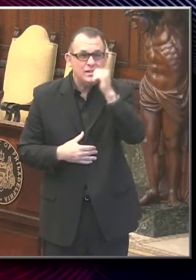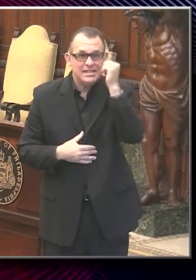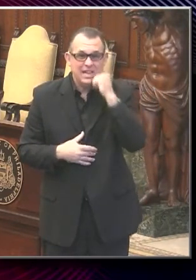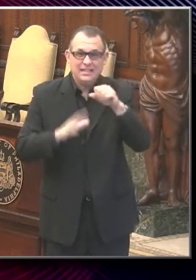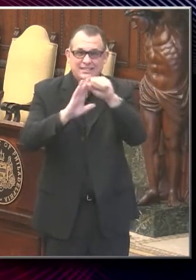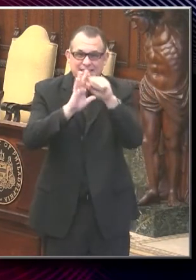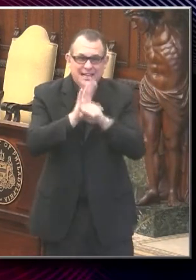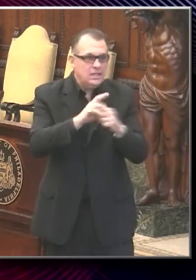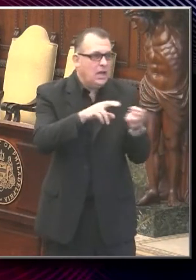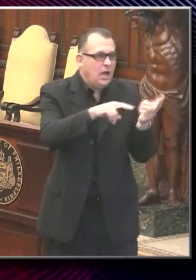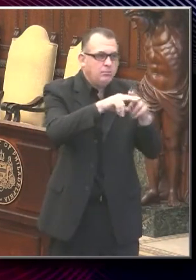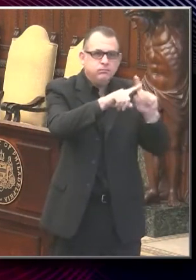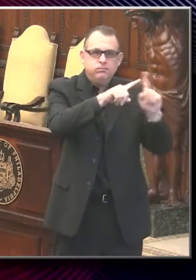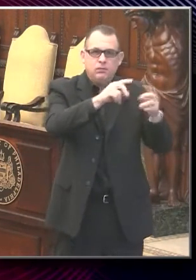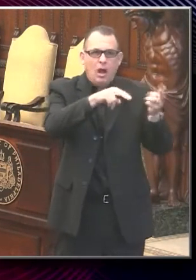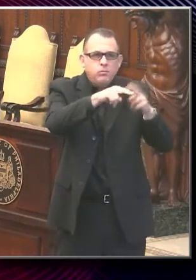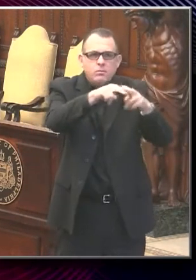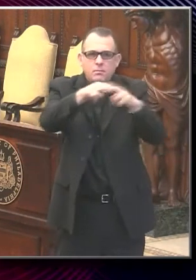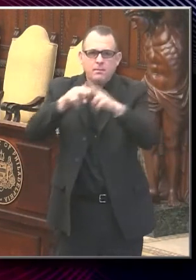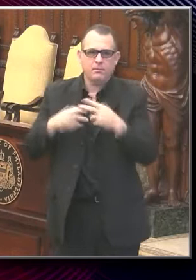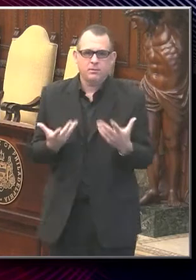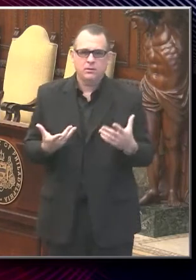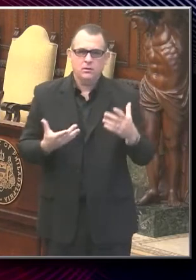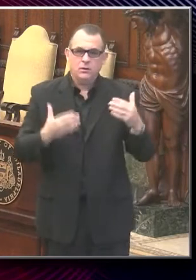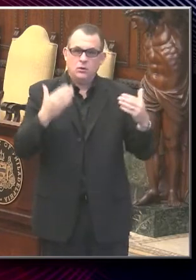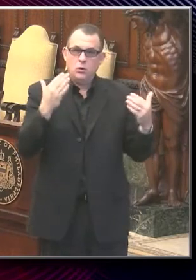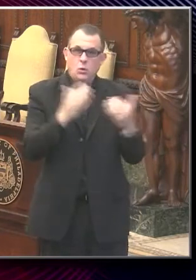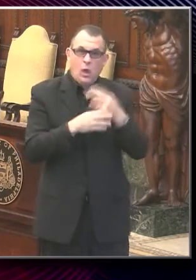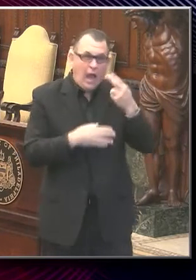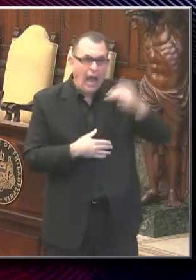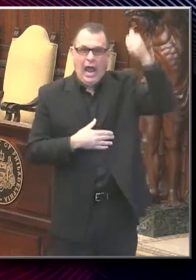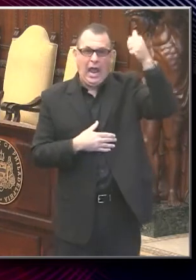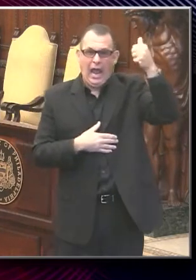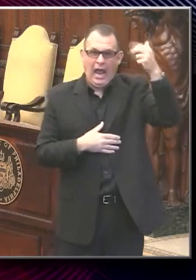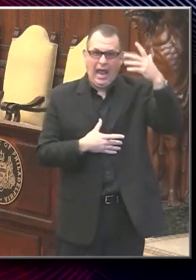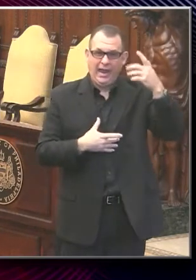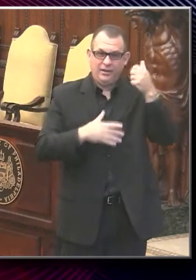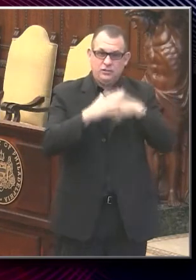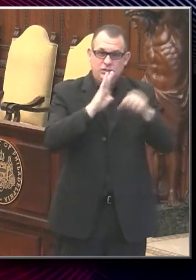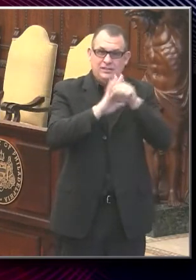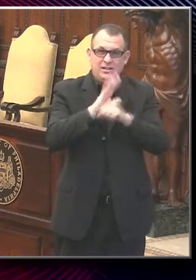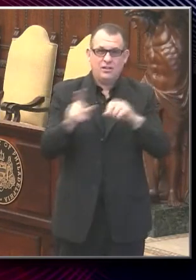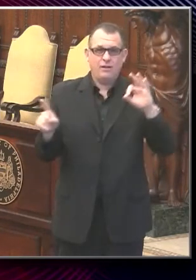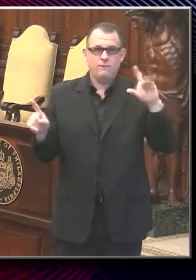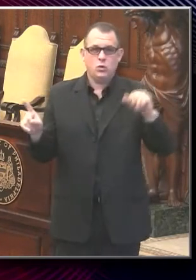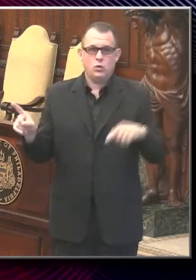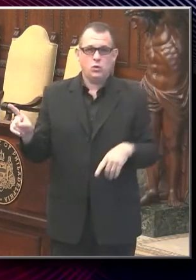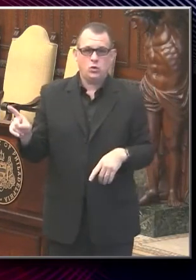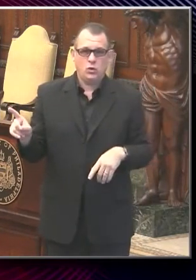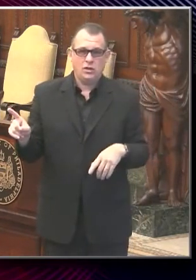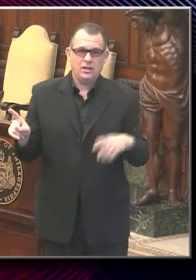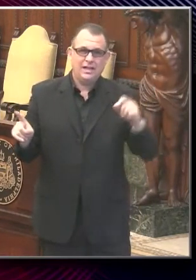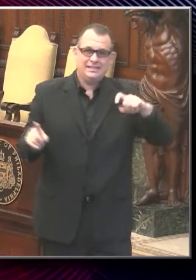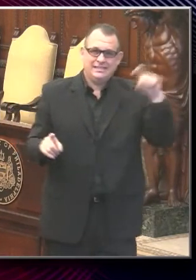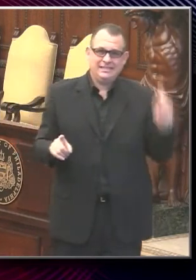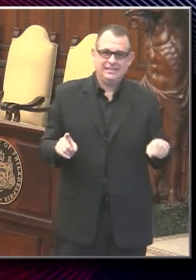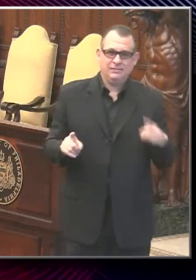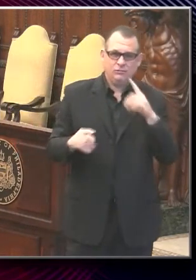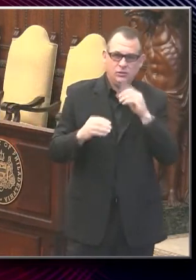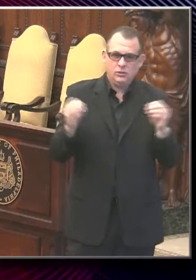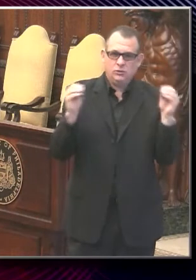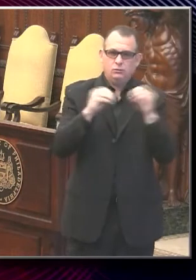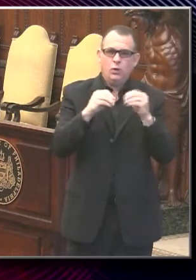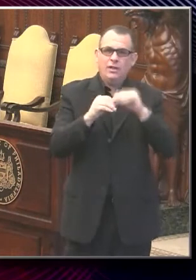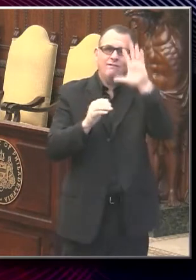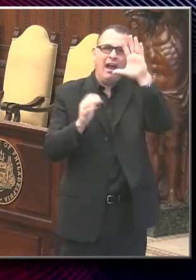They're hitting new highs in many states. In Florida and Texas now, there are more than 5,000 cases per day that are being diagnosed. And hospitals